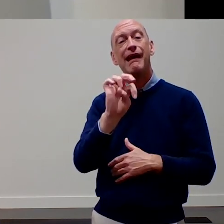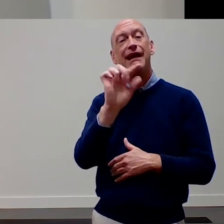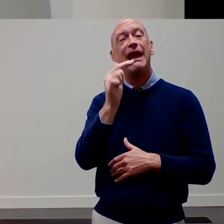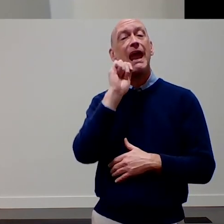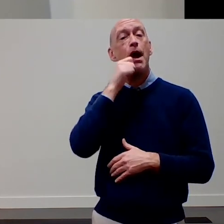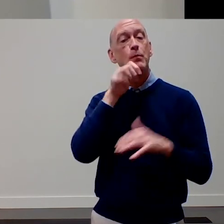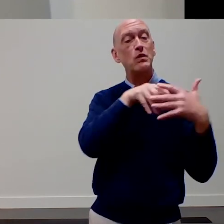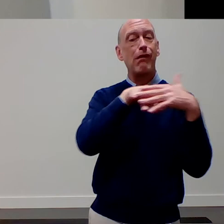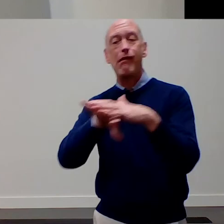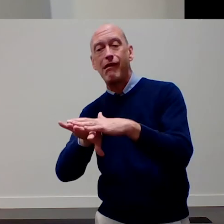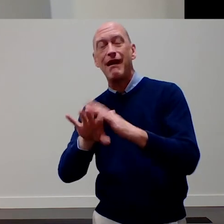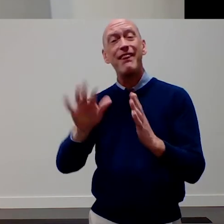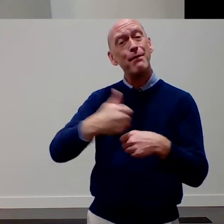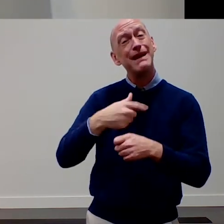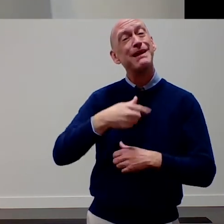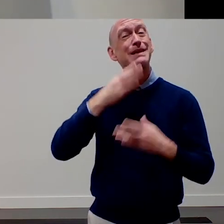this time. Thank you.